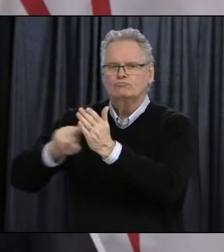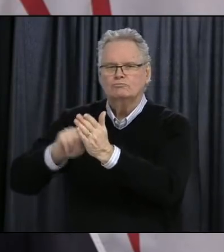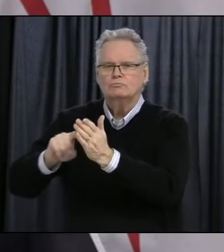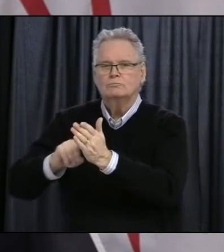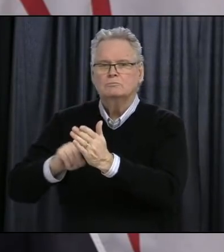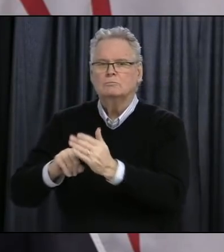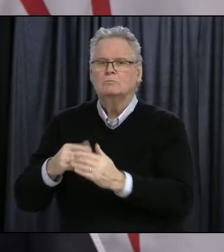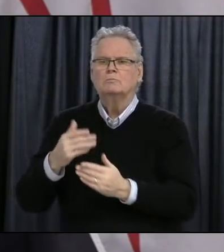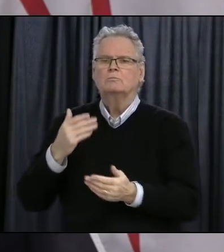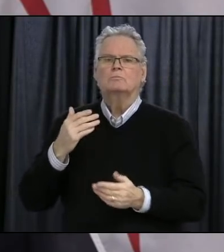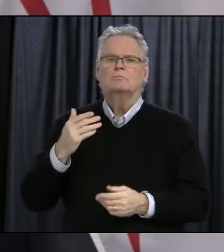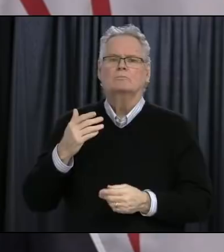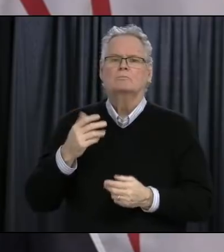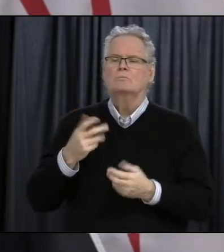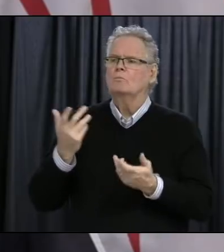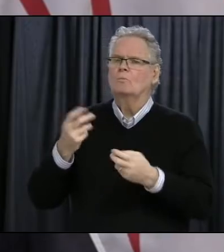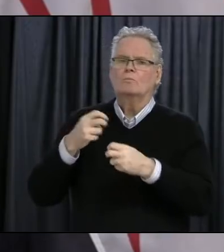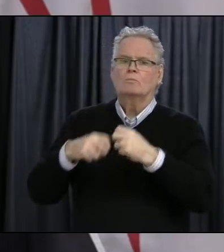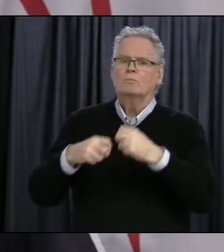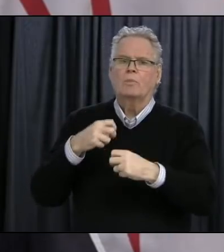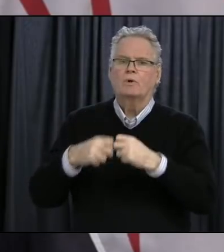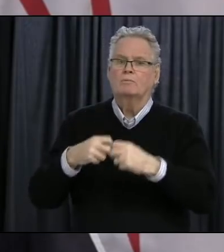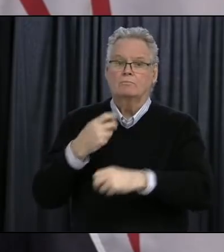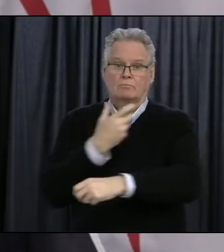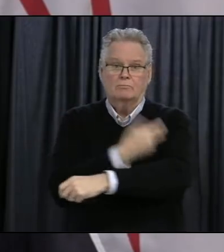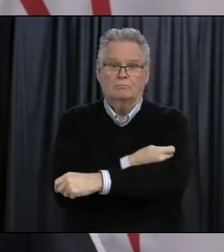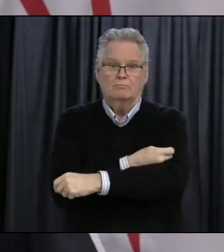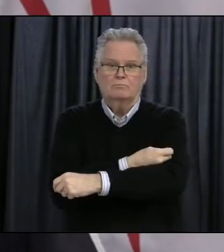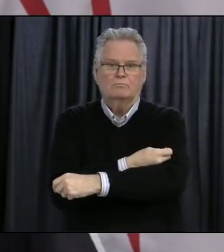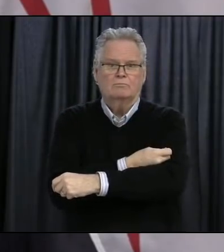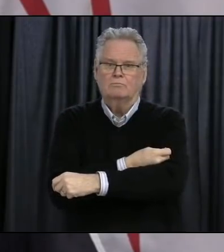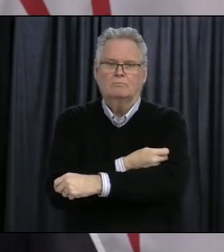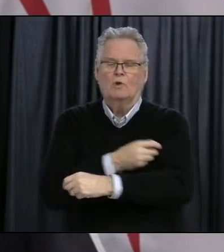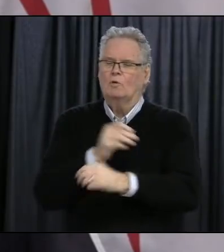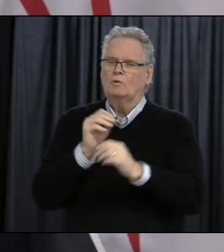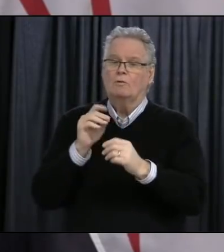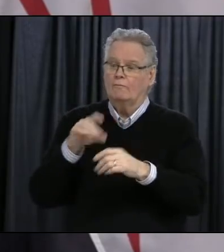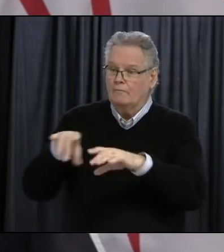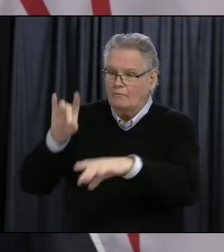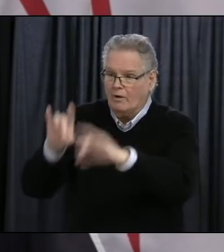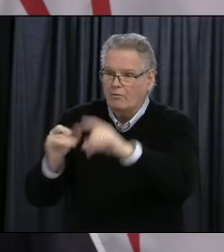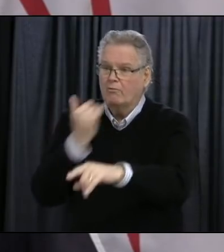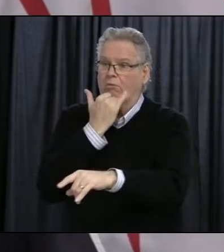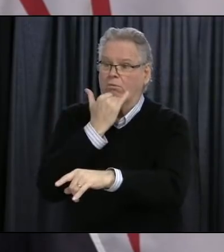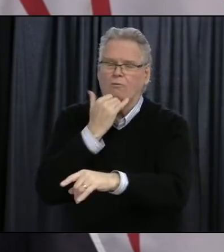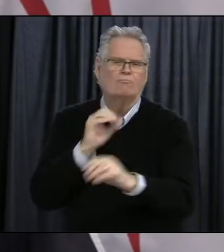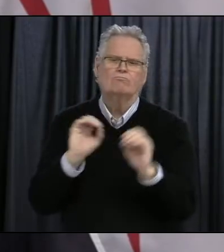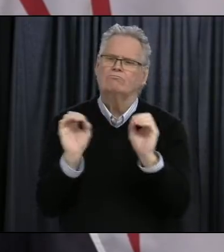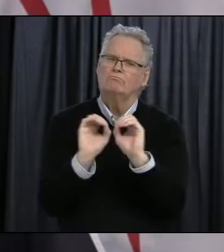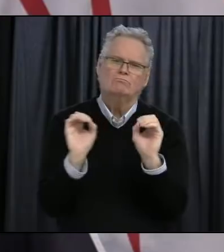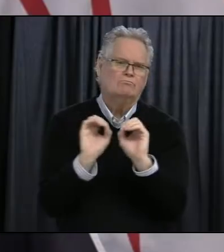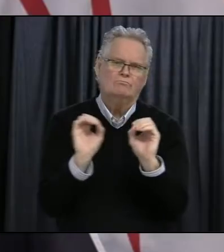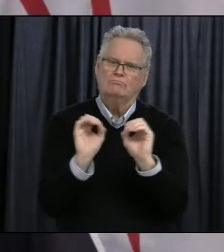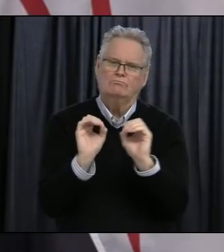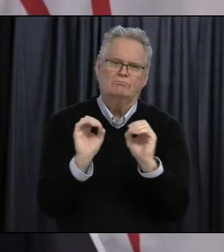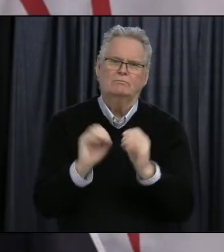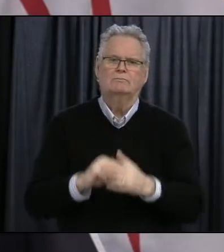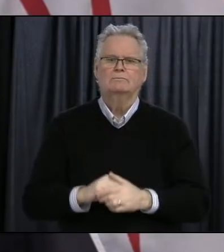new confirmed case since yesterday's media advisory, and the total number of cases in the province is